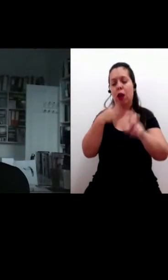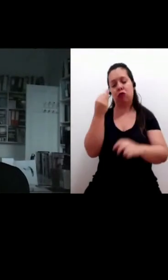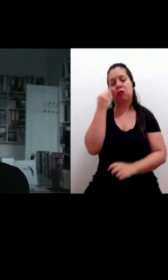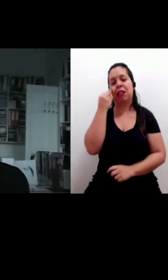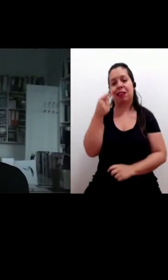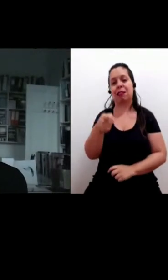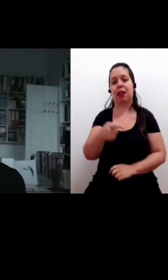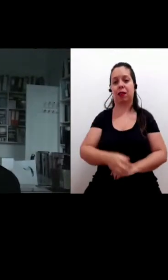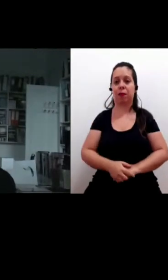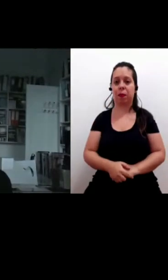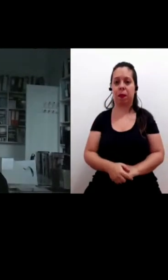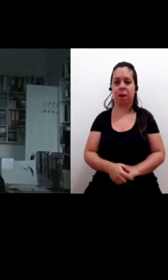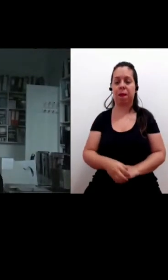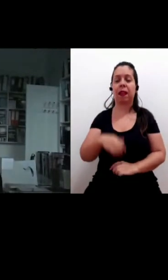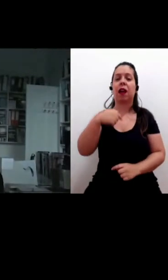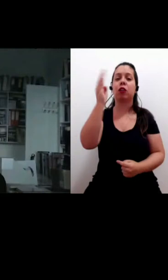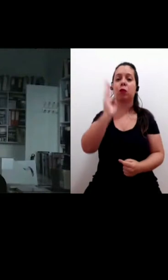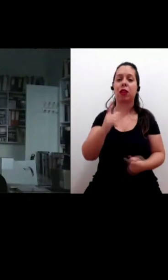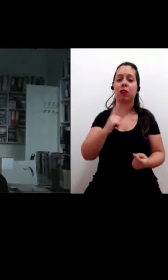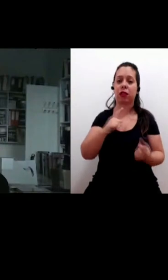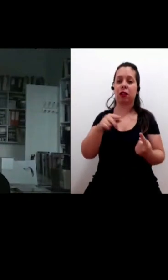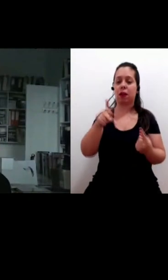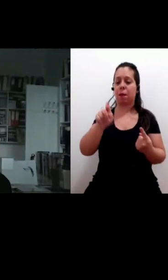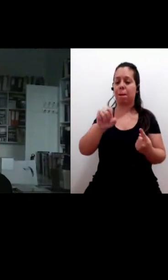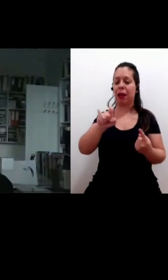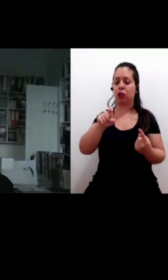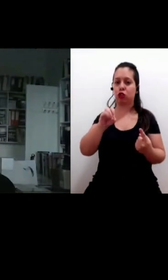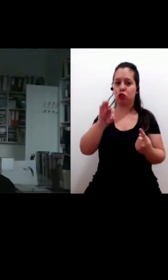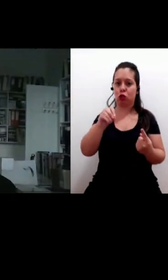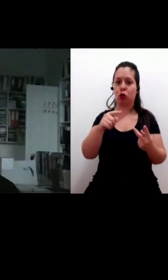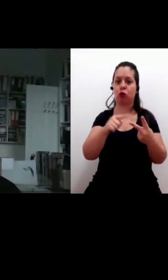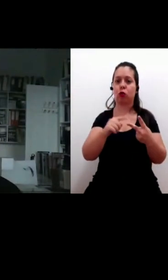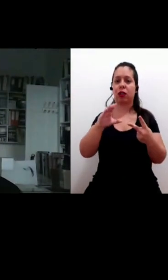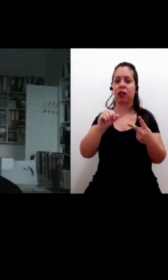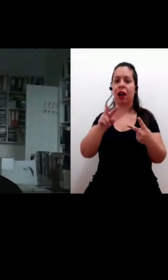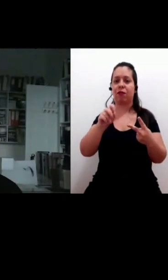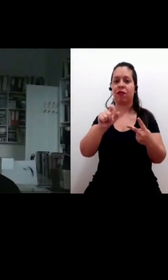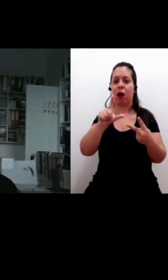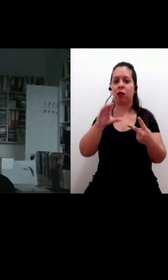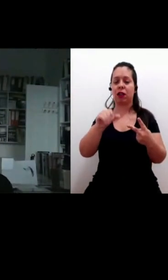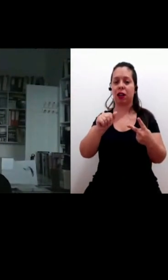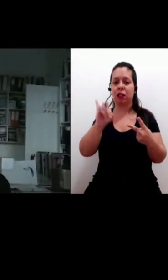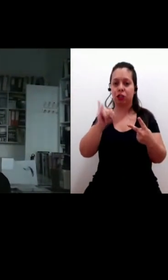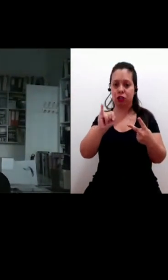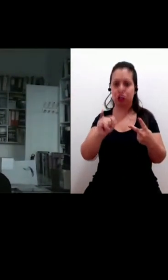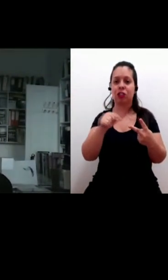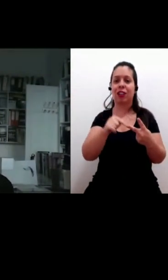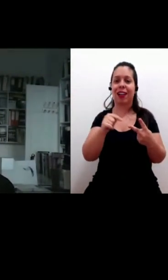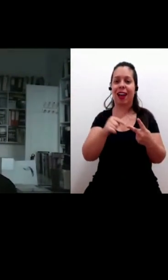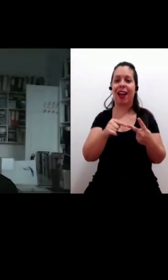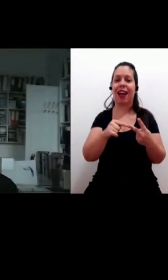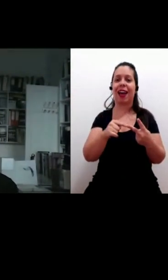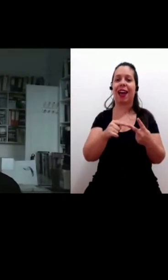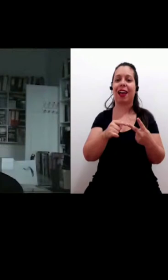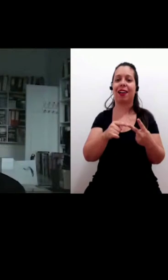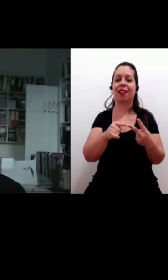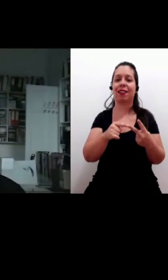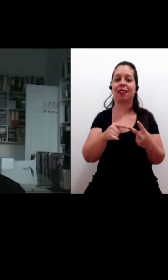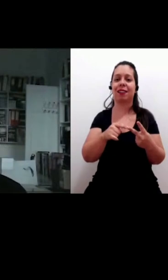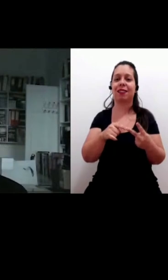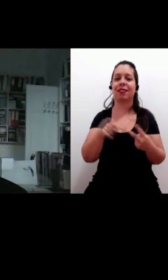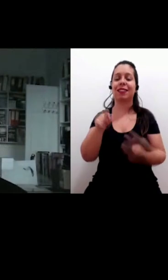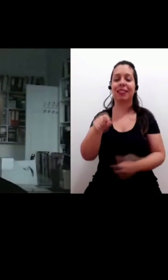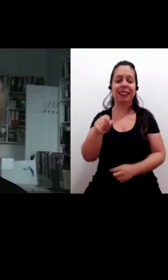have Peixoto, you have Cavalcanti working in Europe. Cavalcanti, the brilliant Cavalcanti, particularly Riancoli there. I